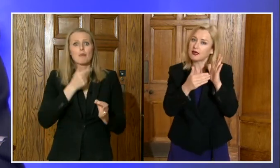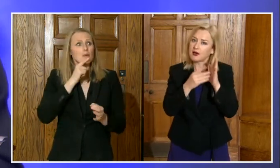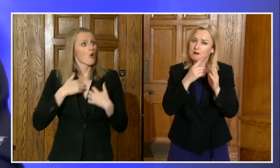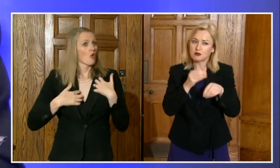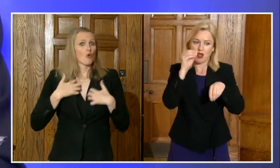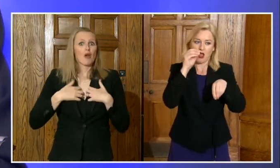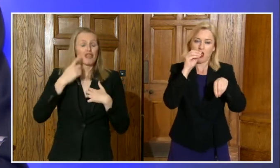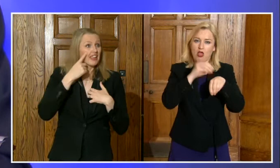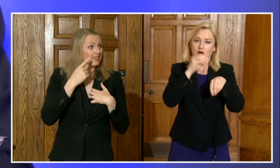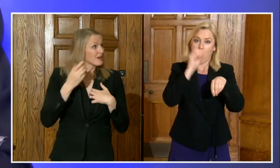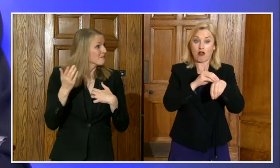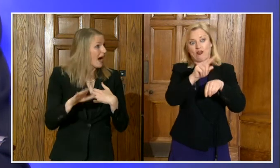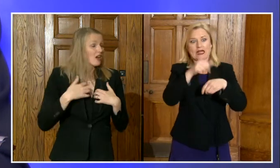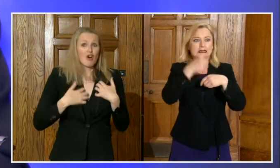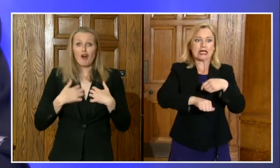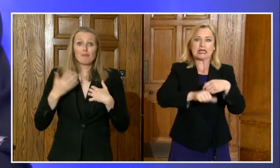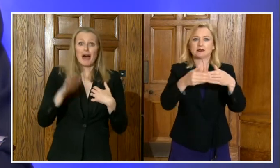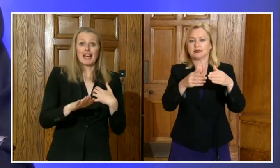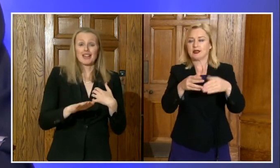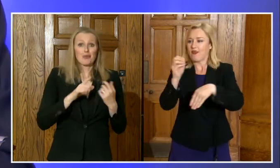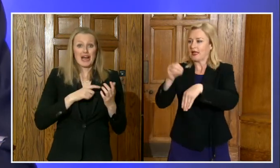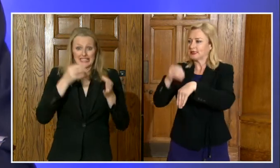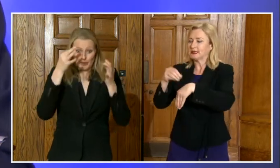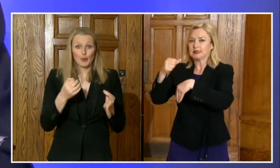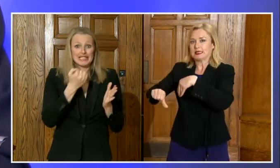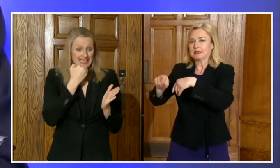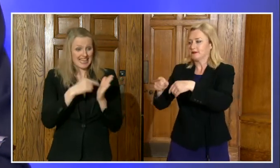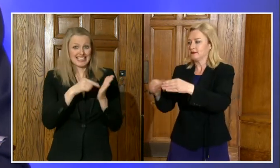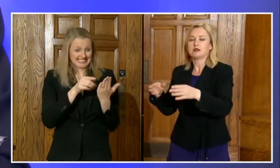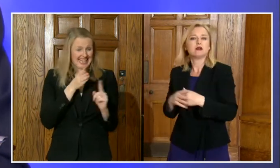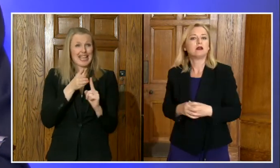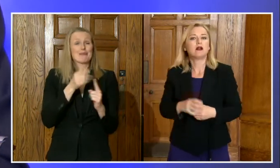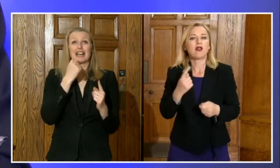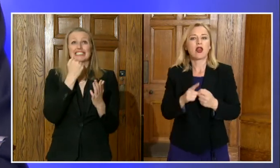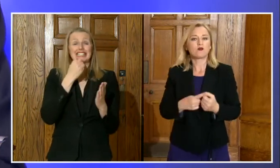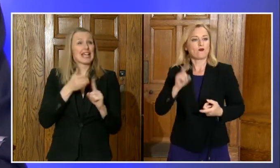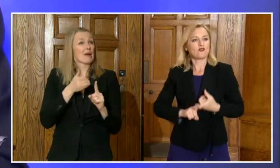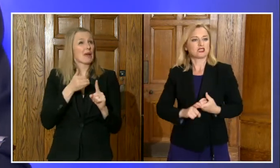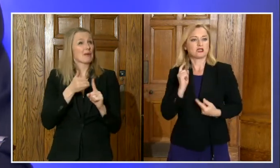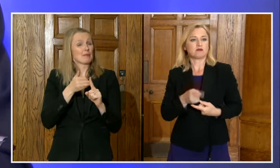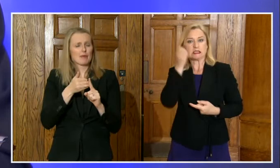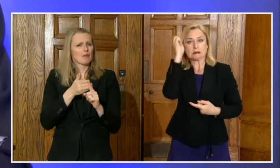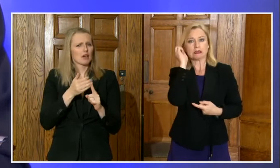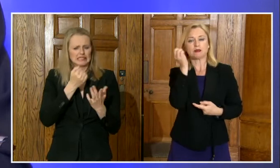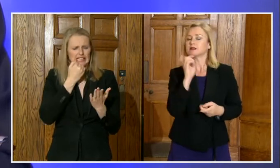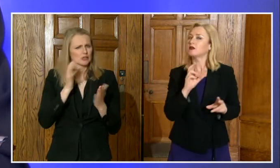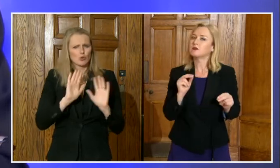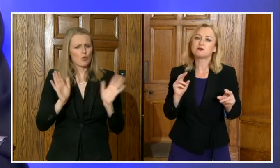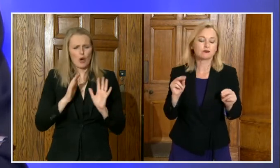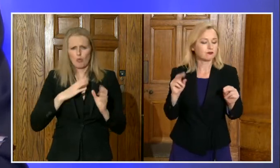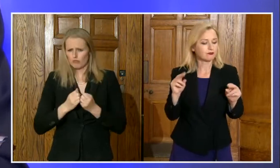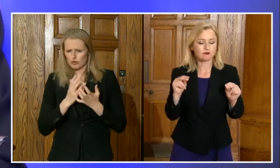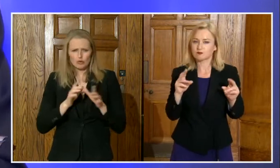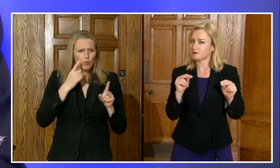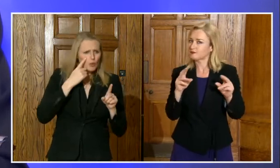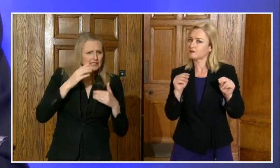false sense of security that when the date's set, that's where we're going and that's when we will be doing it, and that's not a place I want to be. But I'm certainly